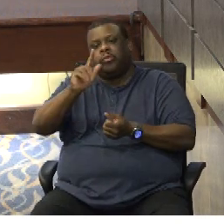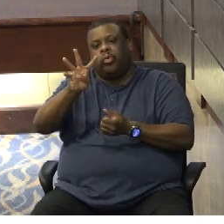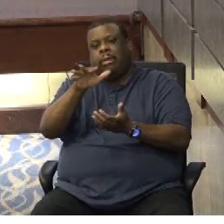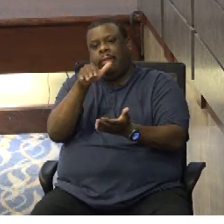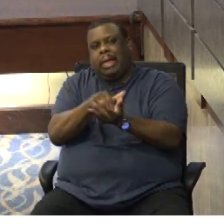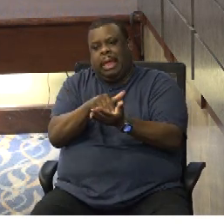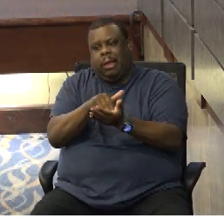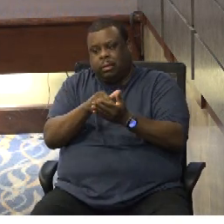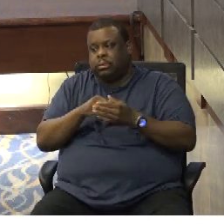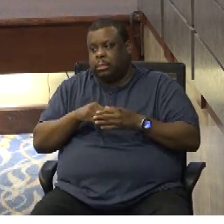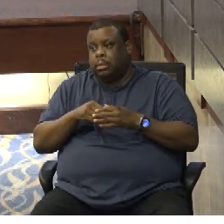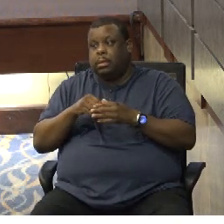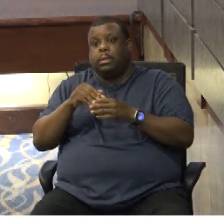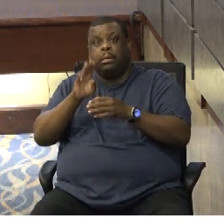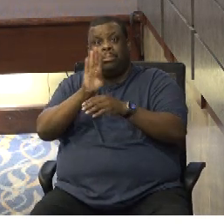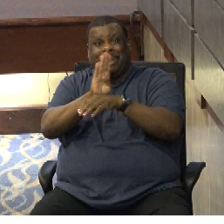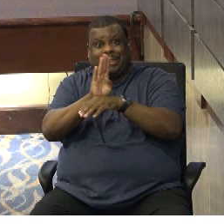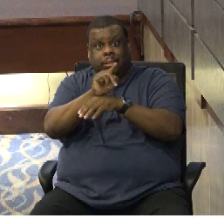that have been awarded,